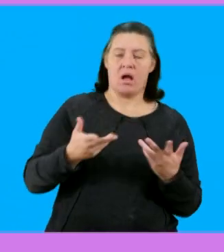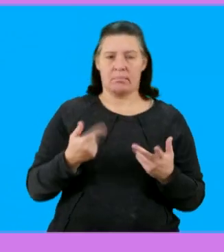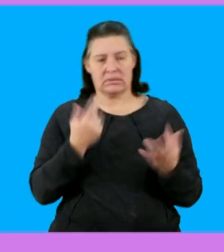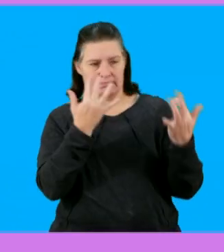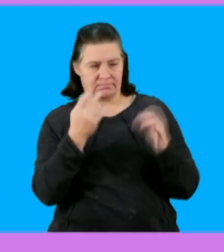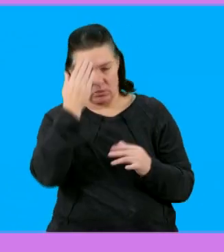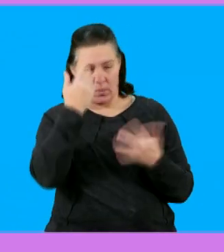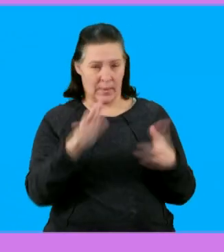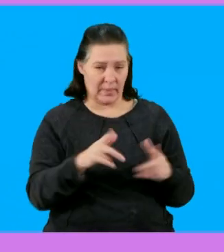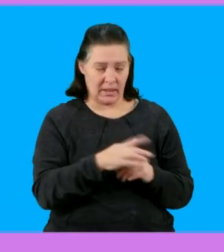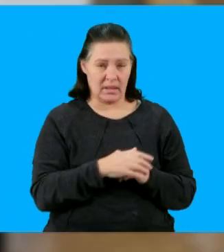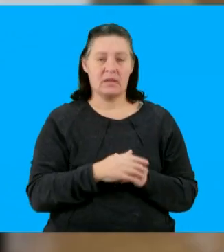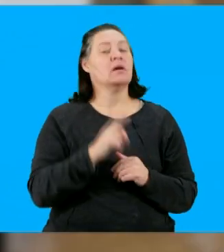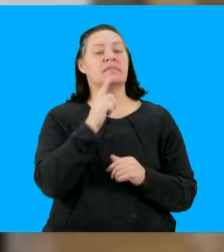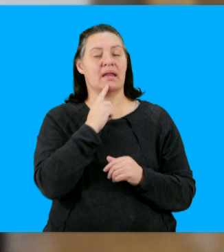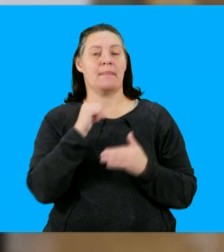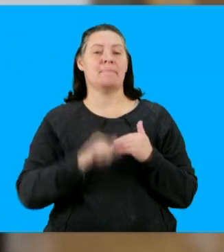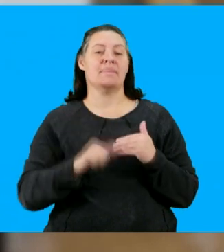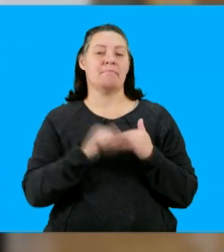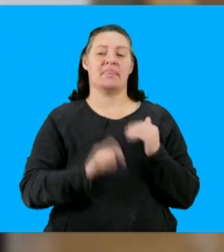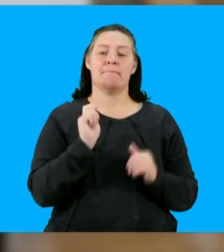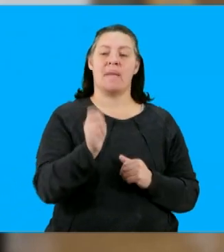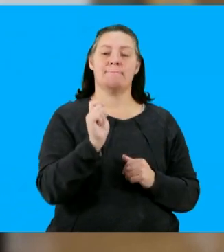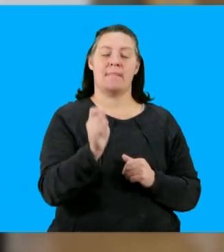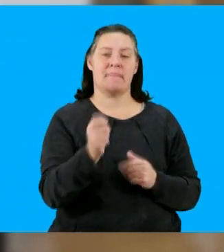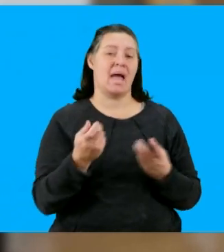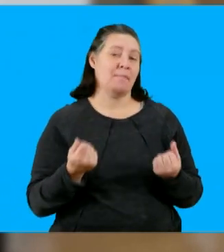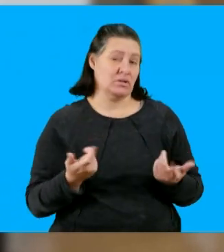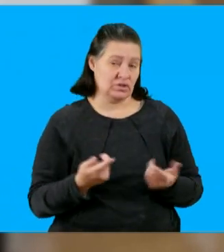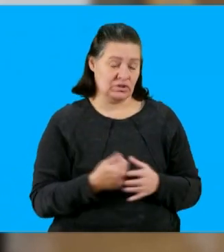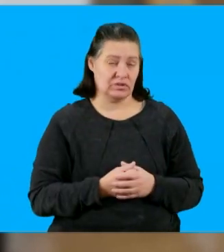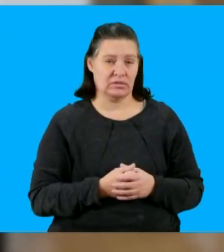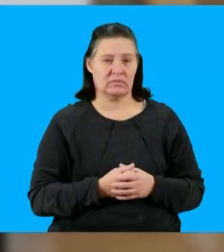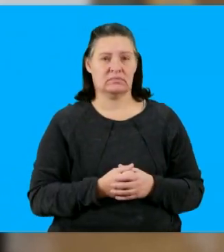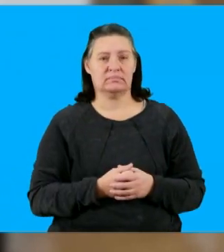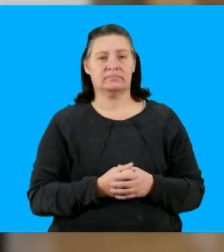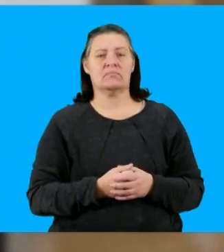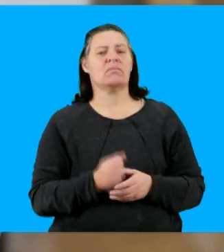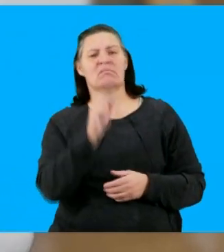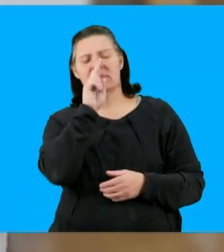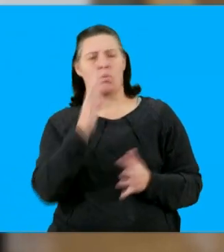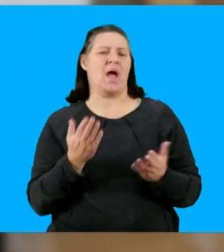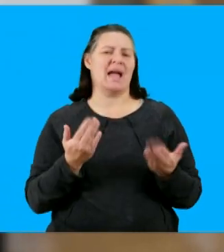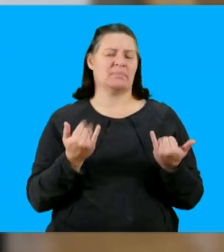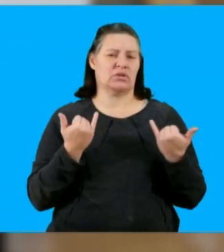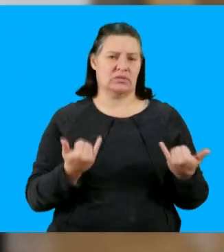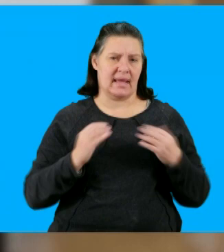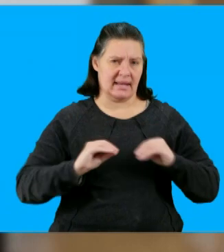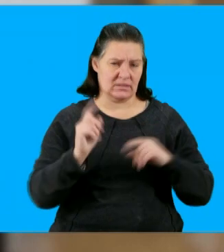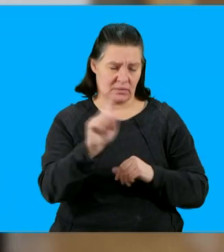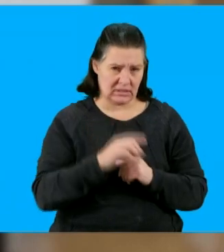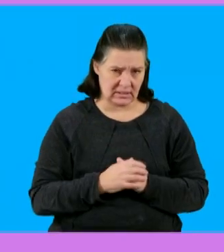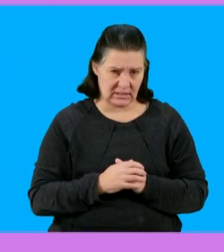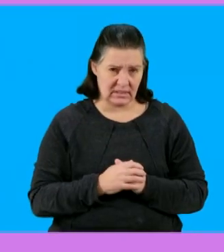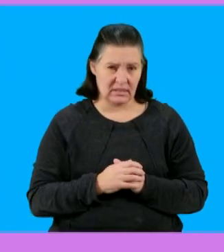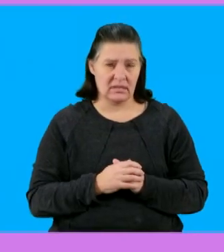formula. Then you must be able to determine monthly installments. Okay, so let's look at what we can expect in today's